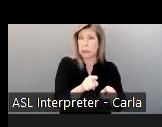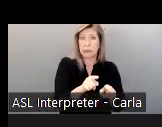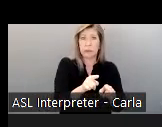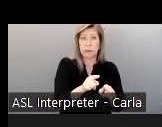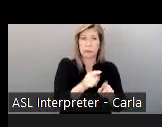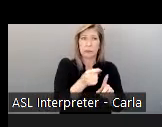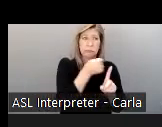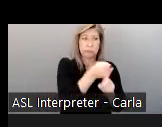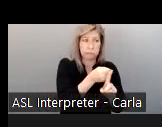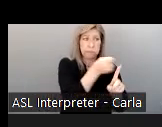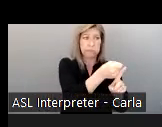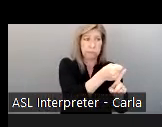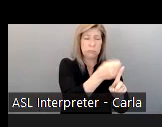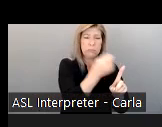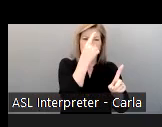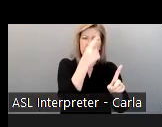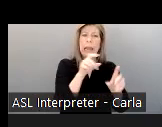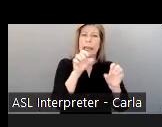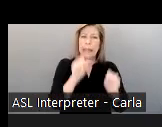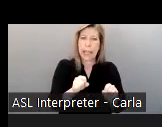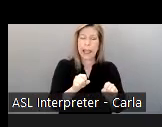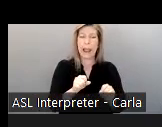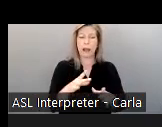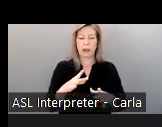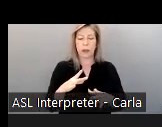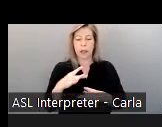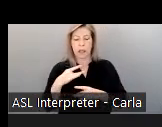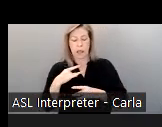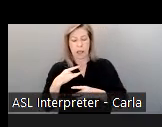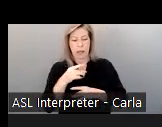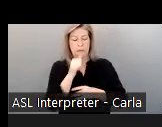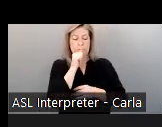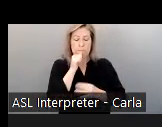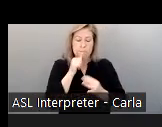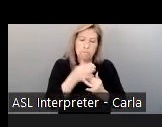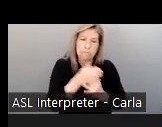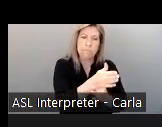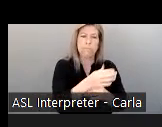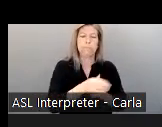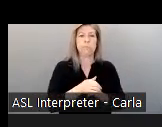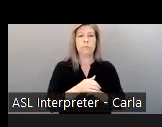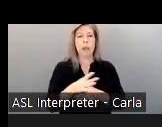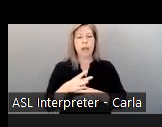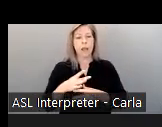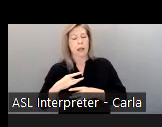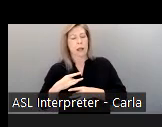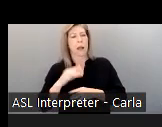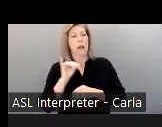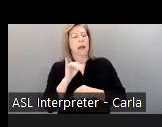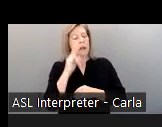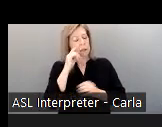vicarious resilience, vicarious strength. So we'll get more into that in a bit.